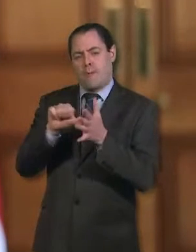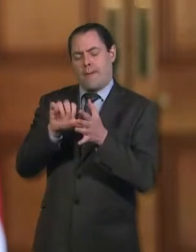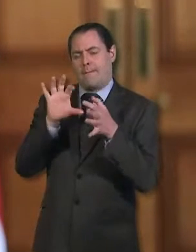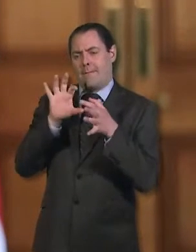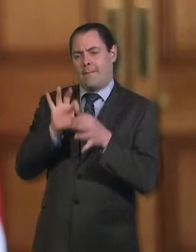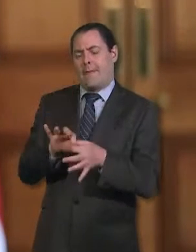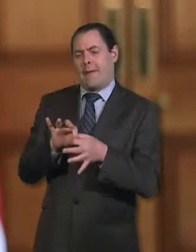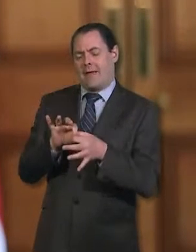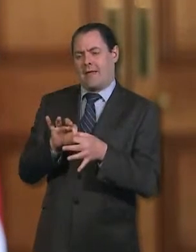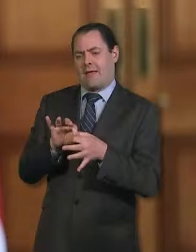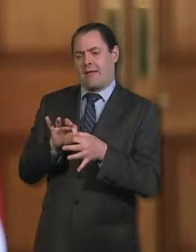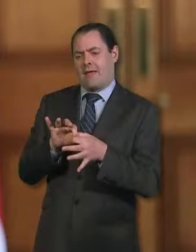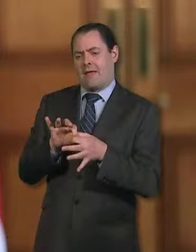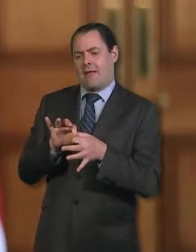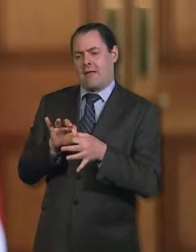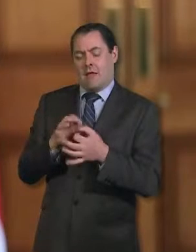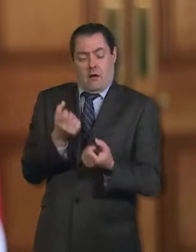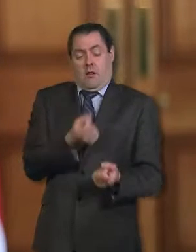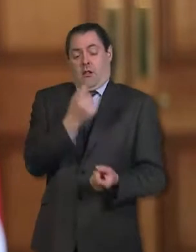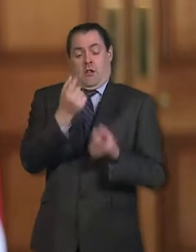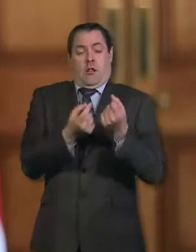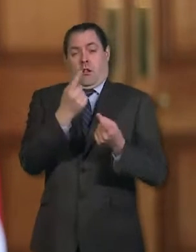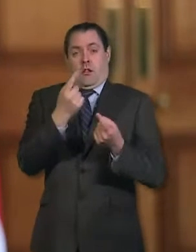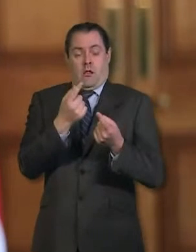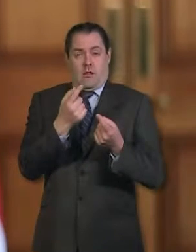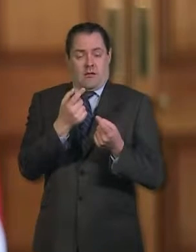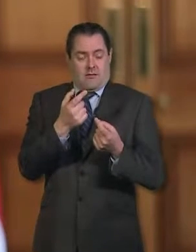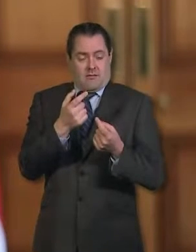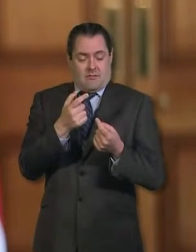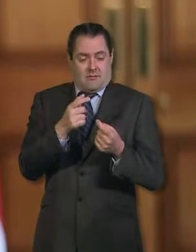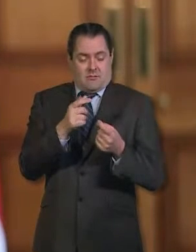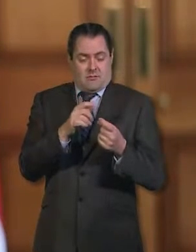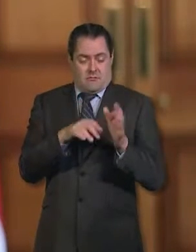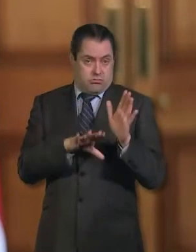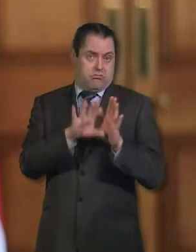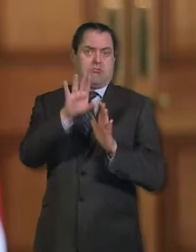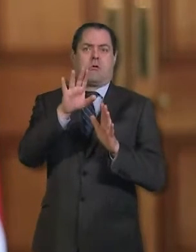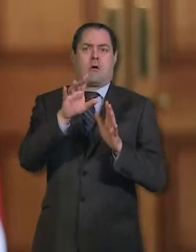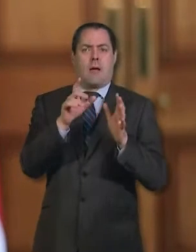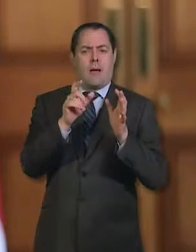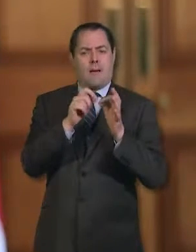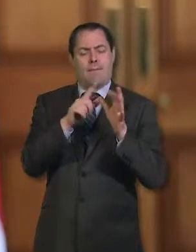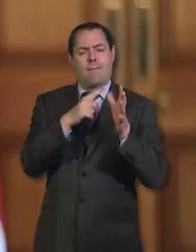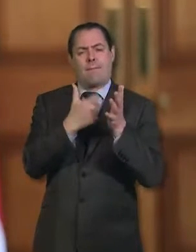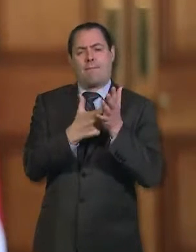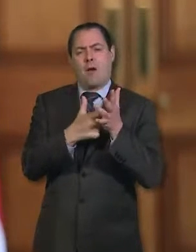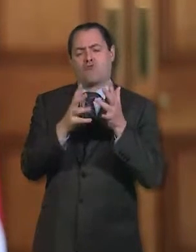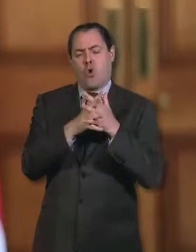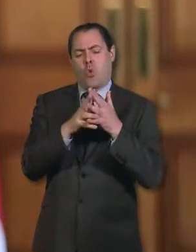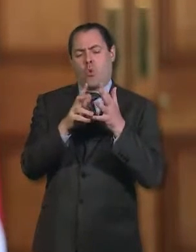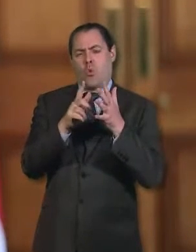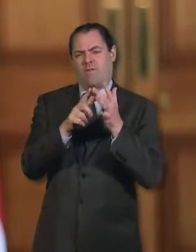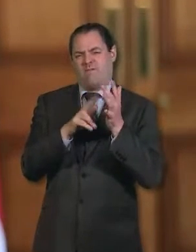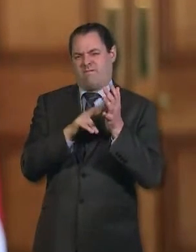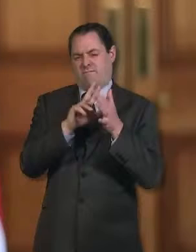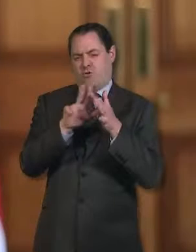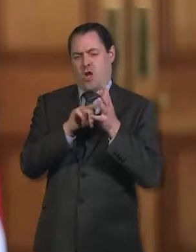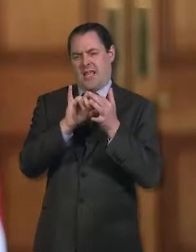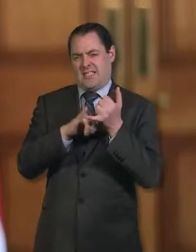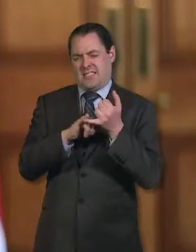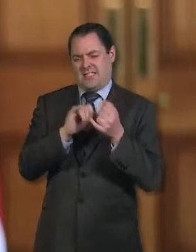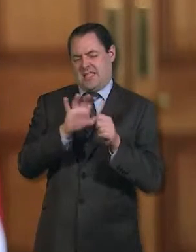flare-ups and in terms of the number of cases, particularly in Barrow-in-Furness. And I've been talking to the local MP about this,